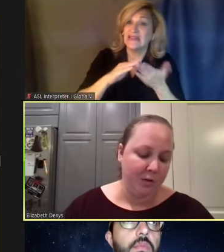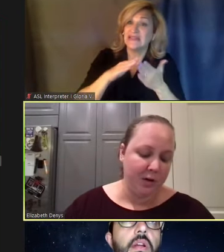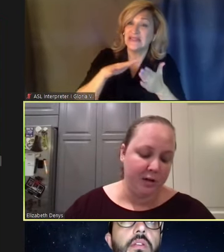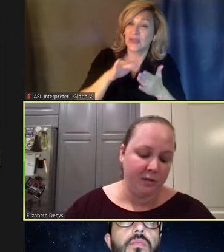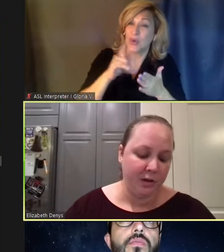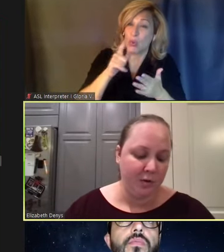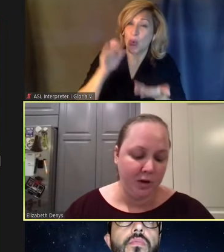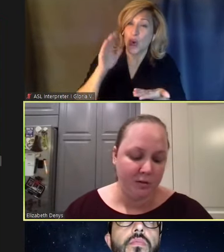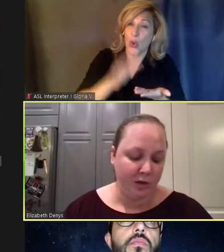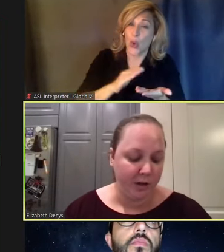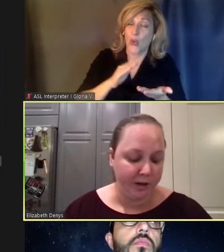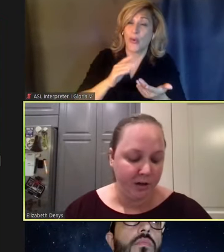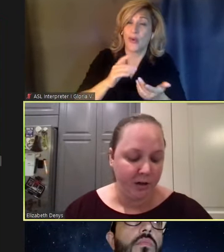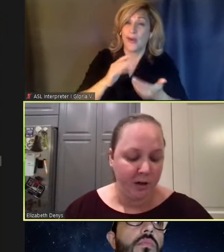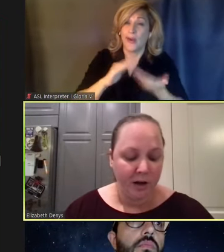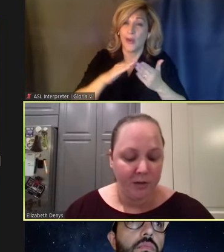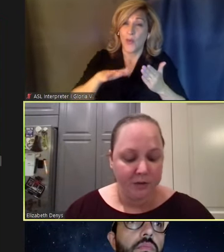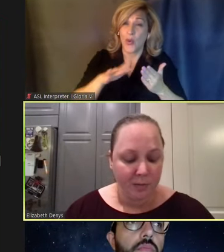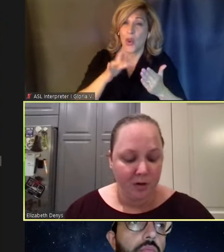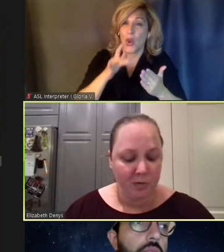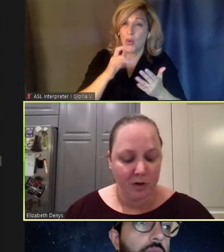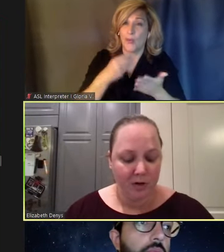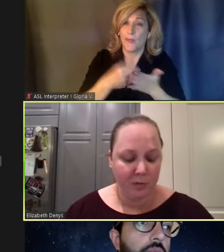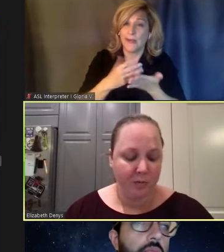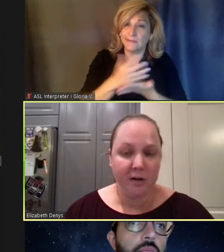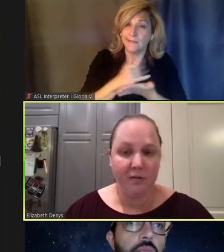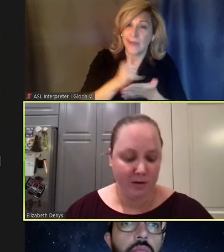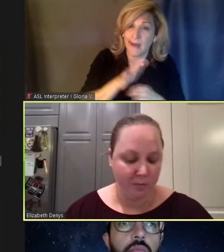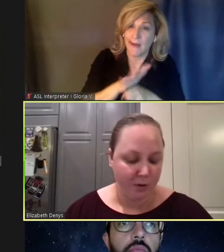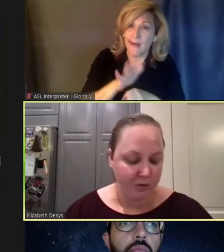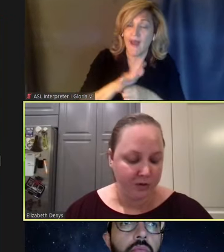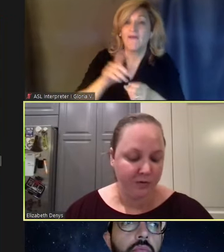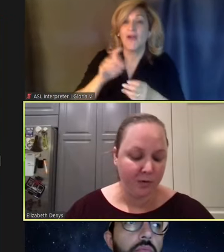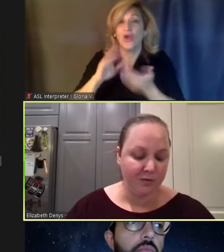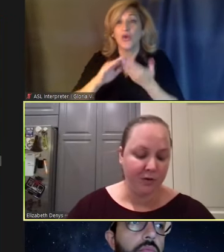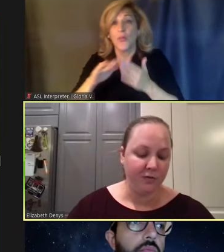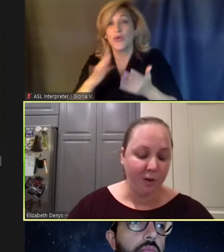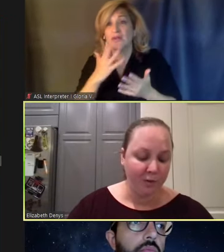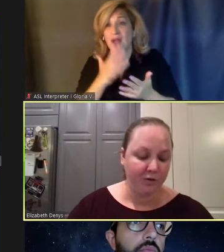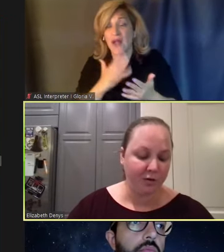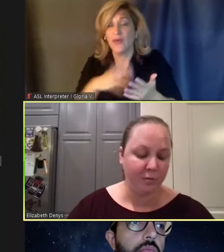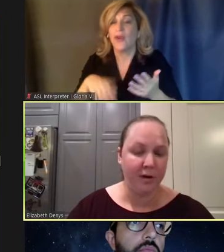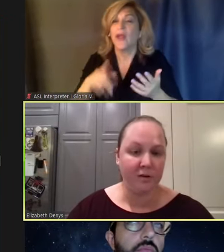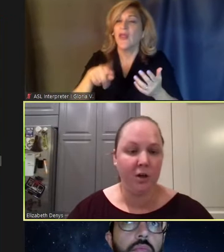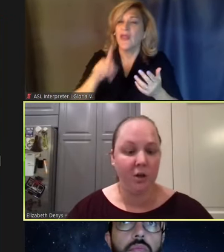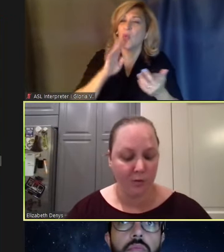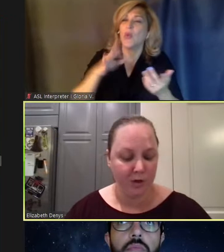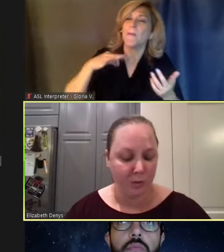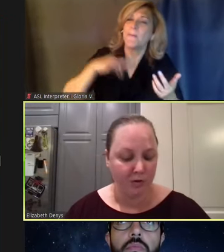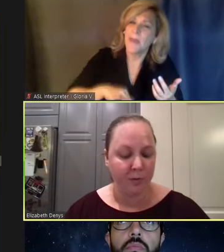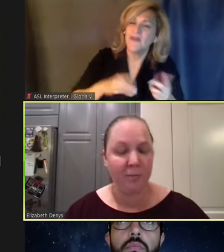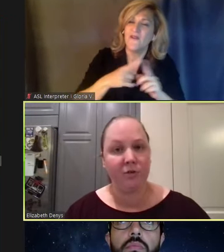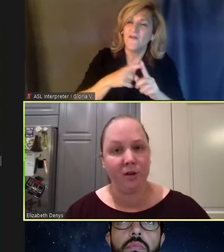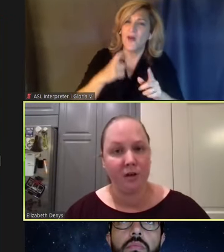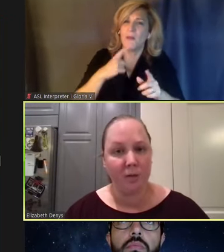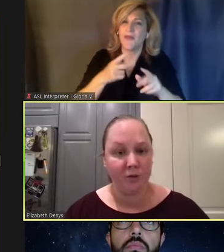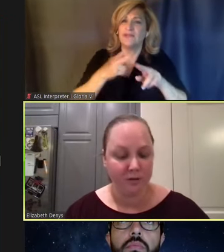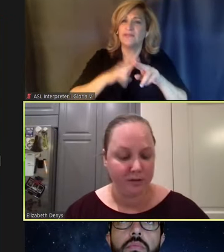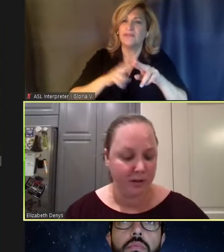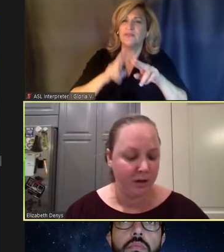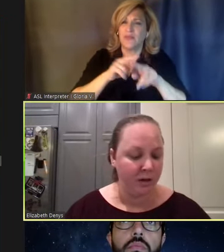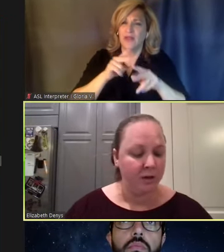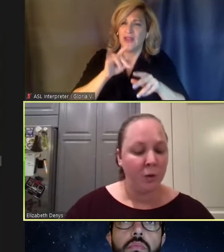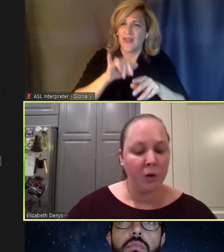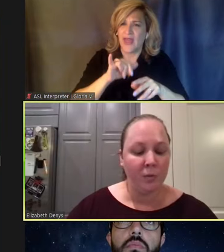lower-income communities and communities of color, and those same communities would benefit the most from revenue from congestion pricing going towards public transit